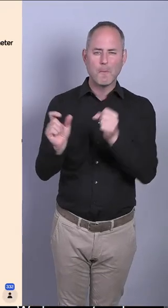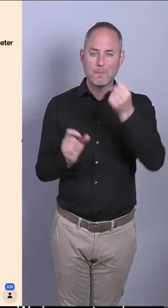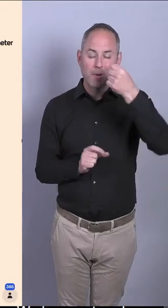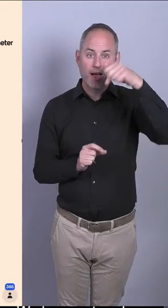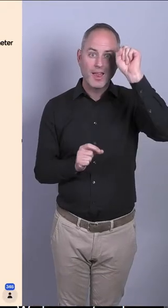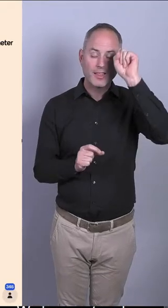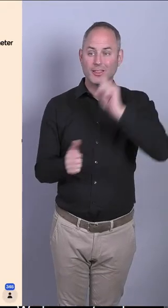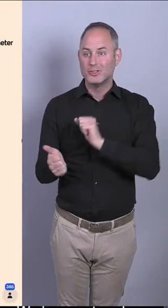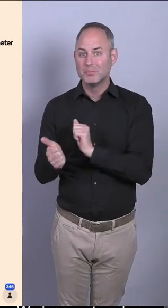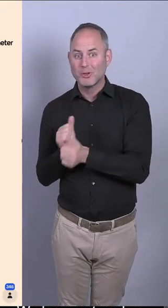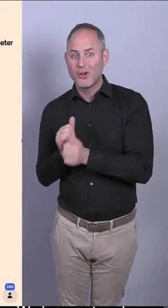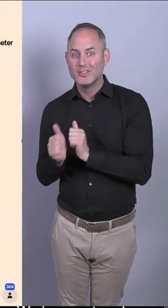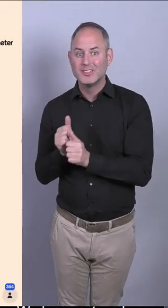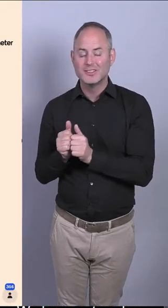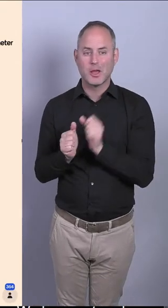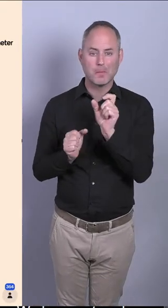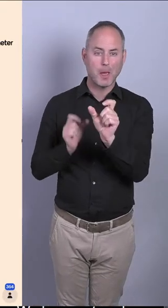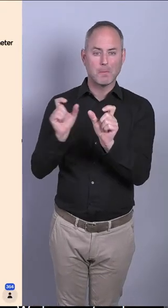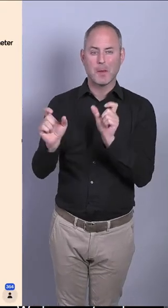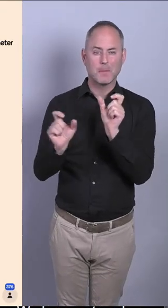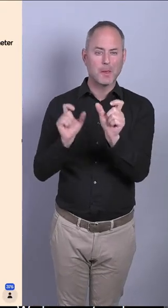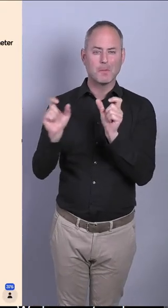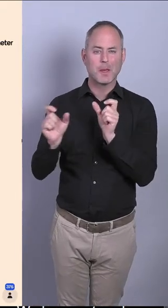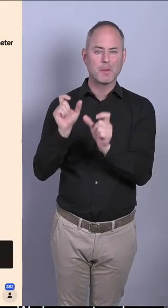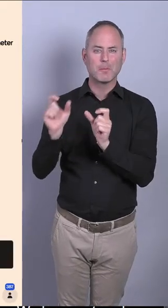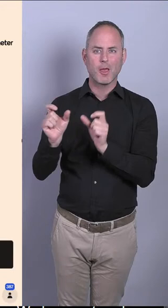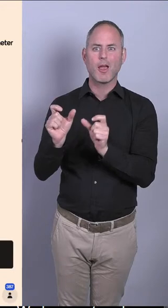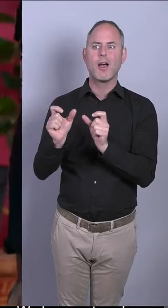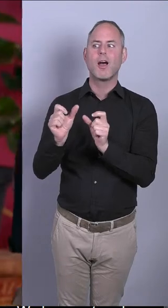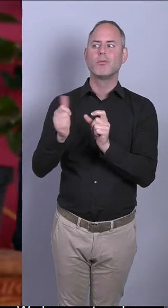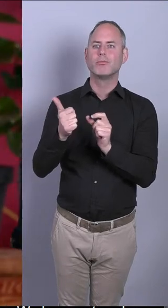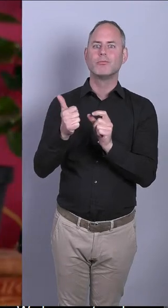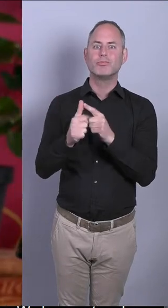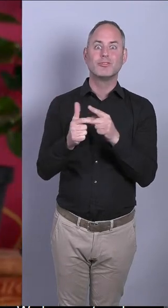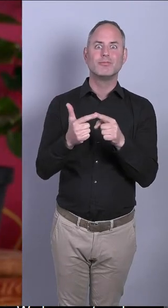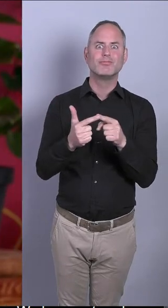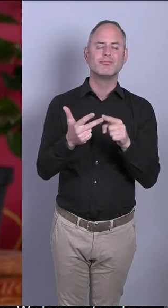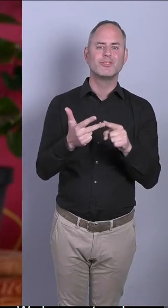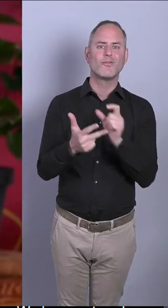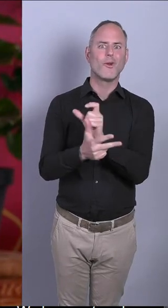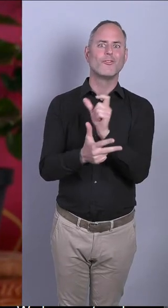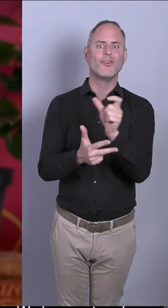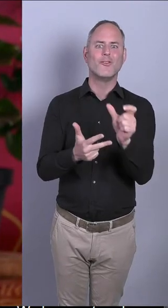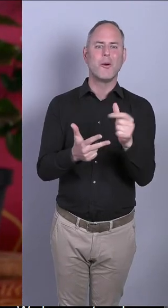Berlin sport and friendship. And I think that sums it up quite nicely.